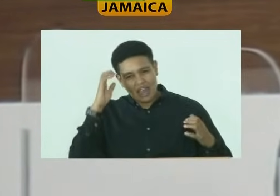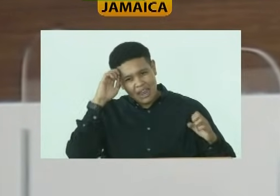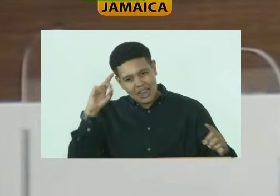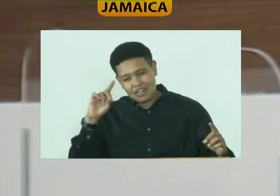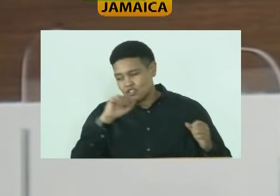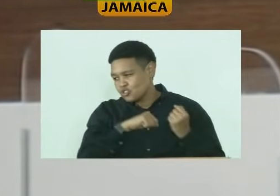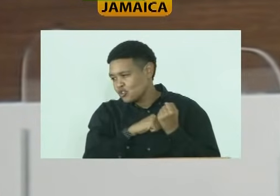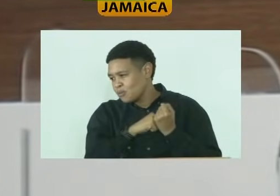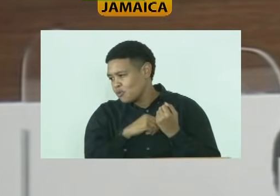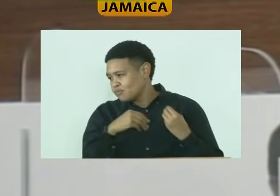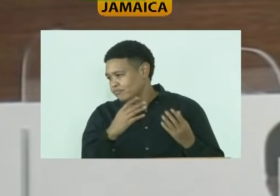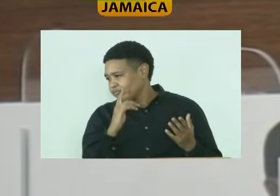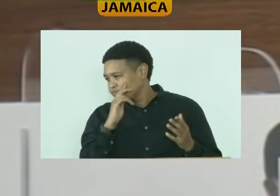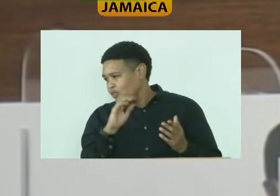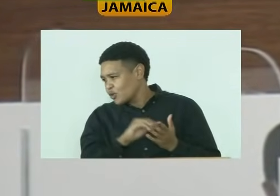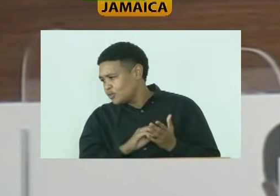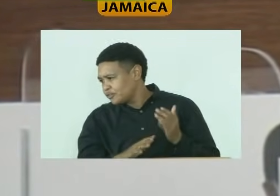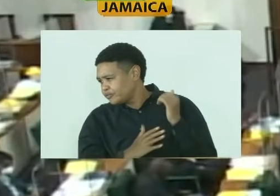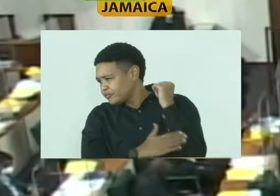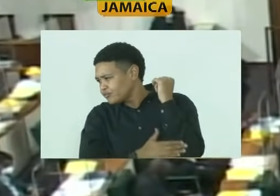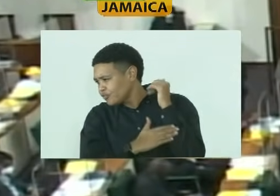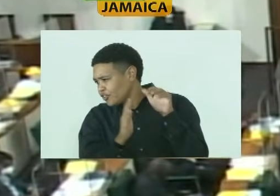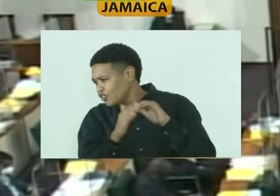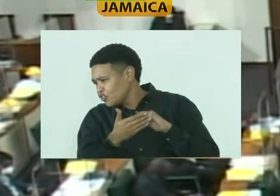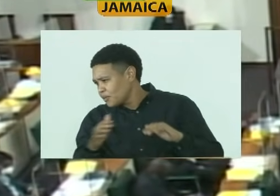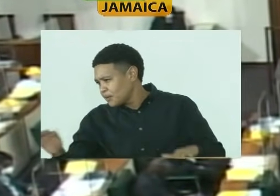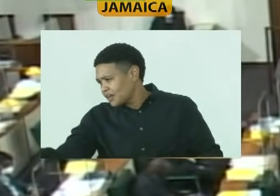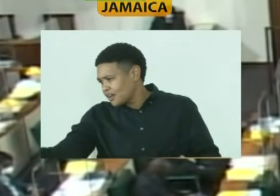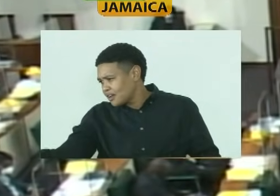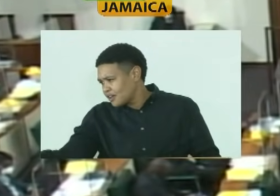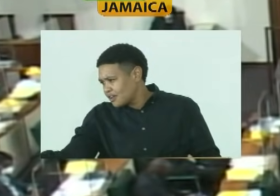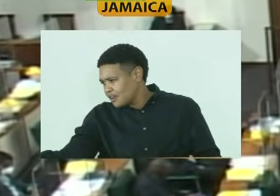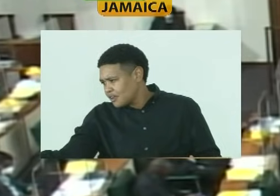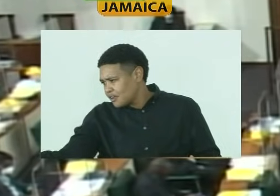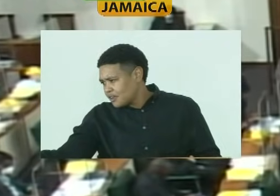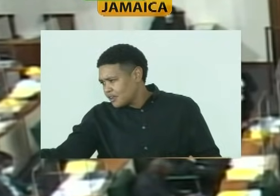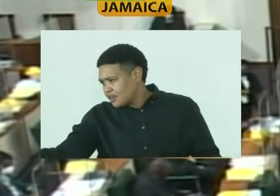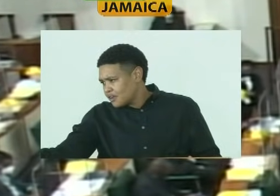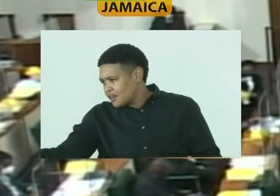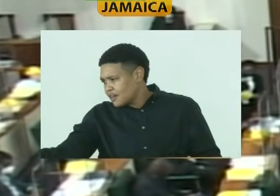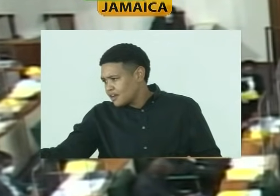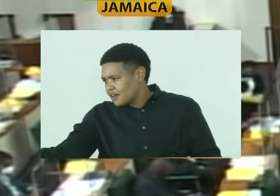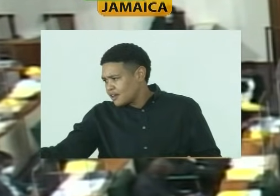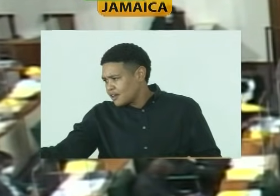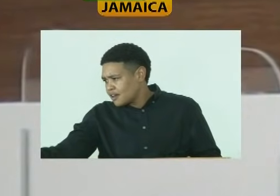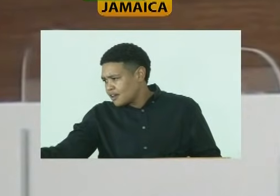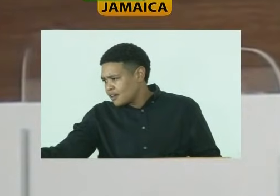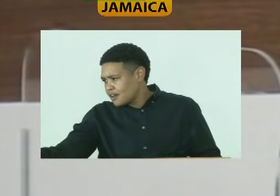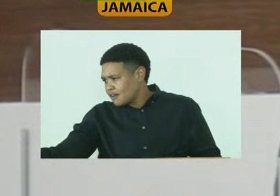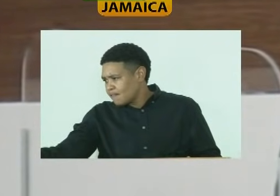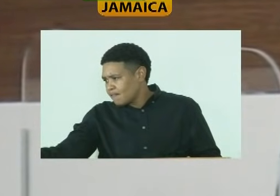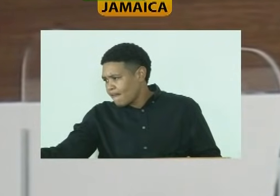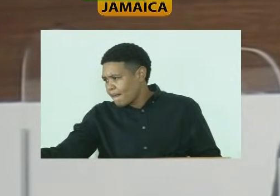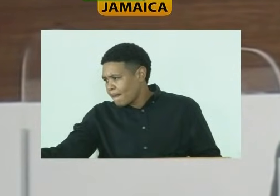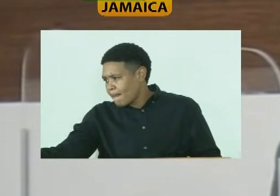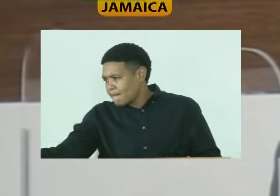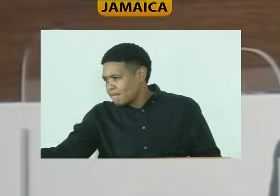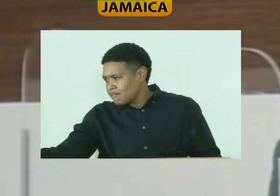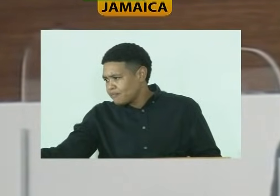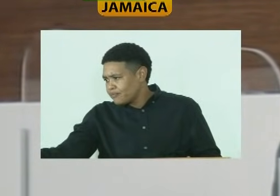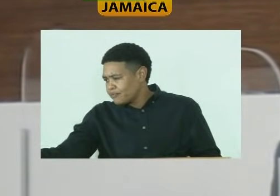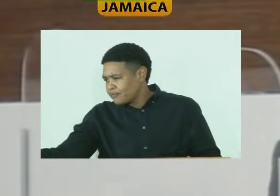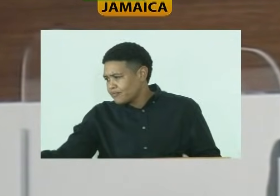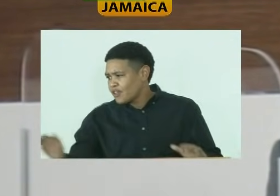to the students in rural Jamaica. I also acknowledge the operators of the highways